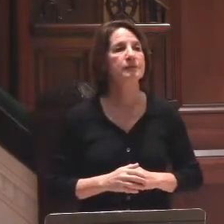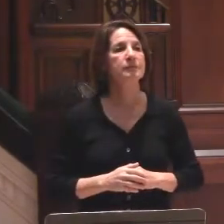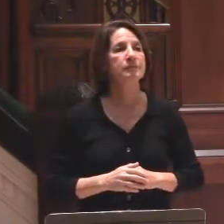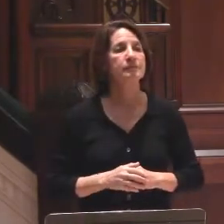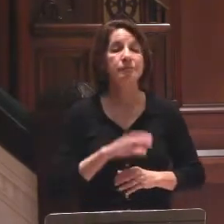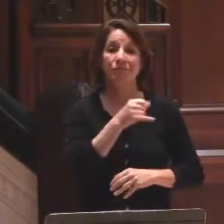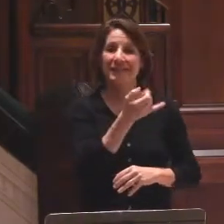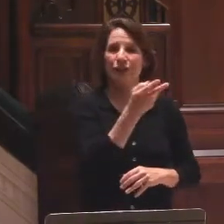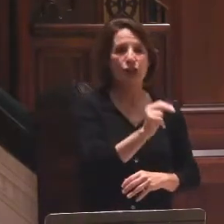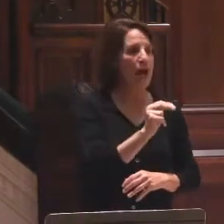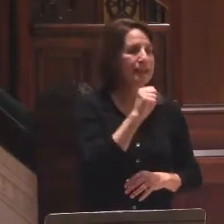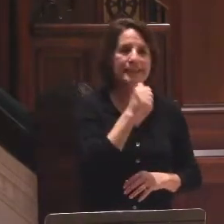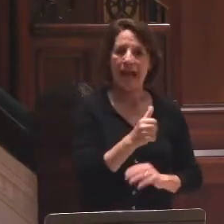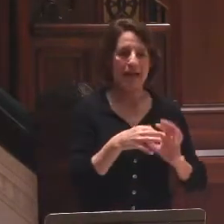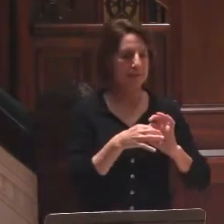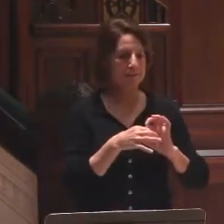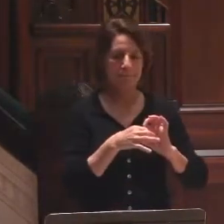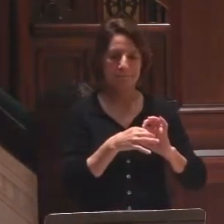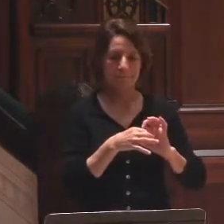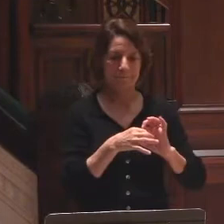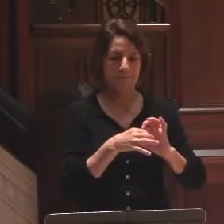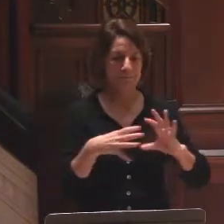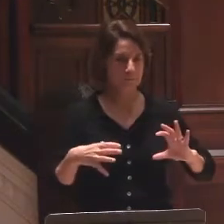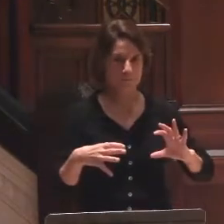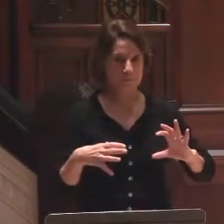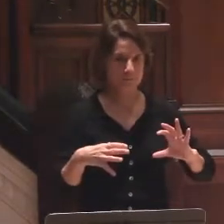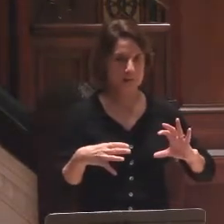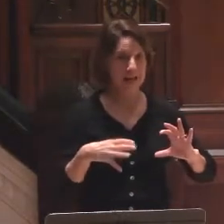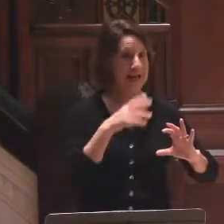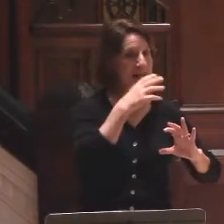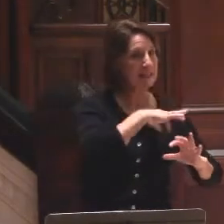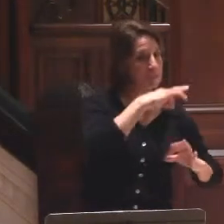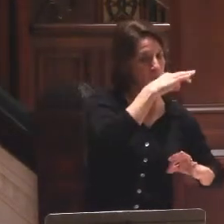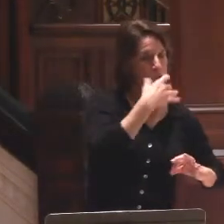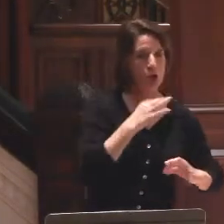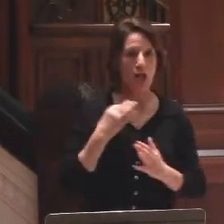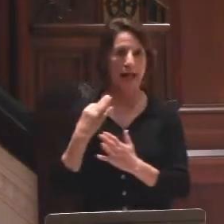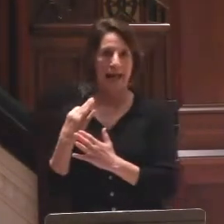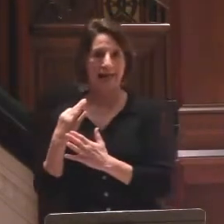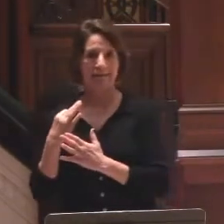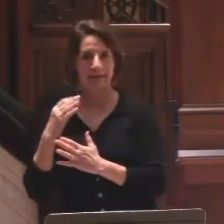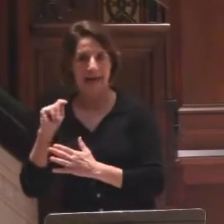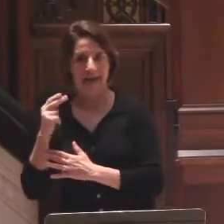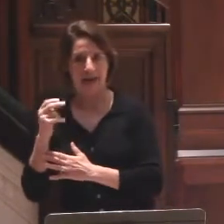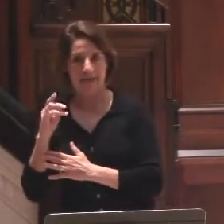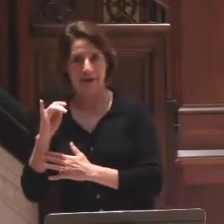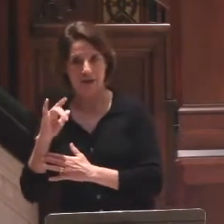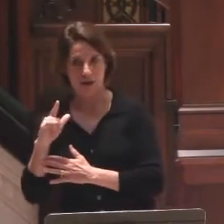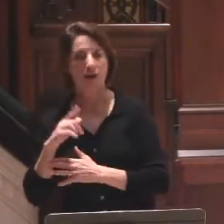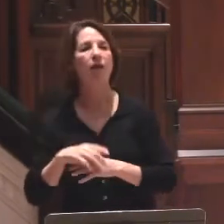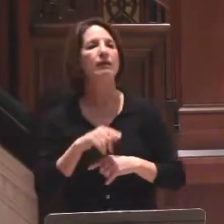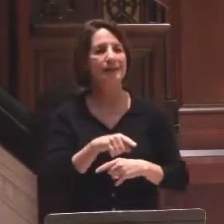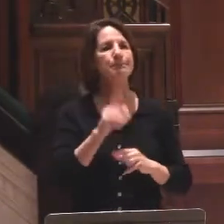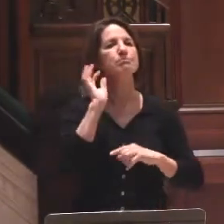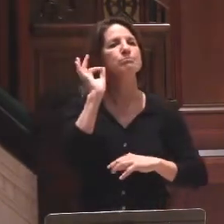to divorce the spiritual life from the ethical life, and he preaches what we call today the social gospel.